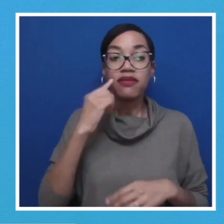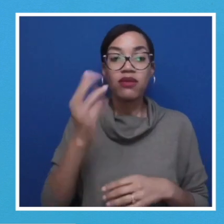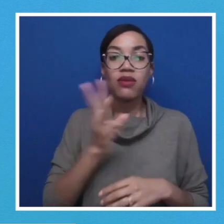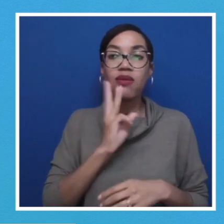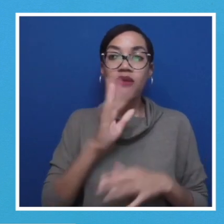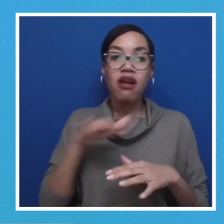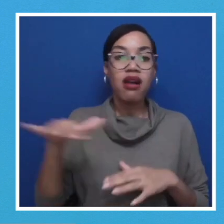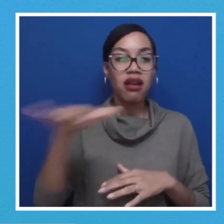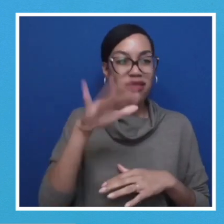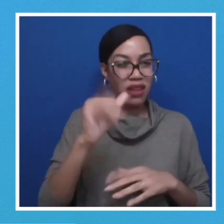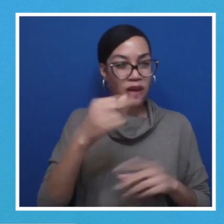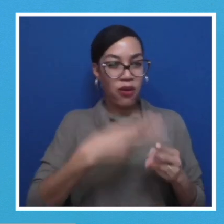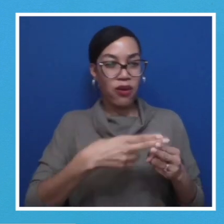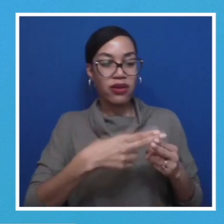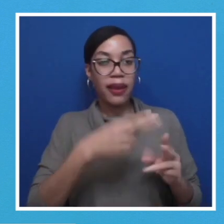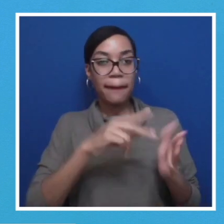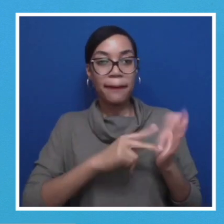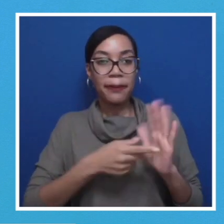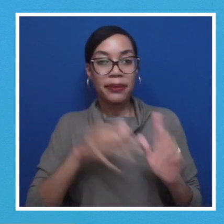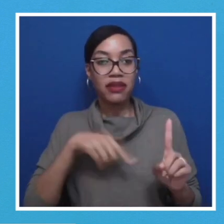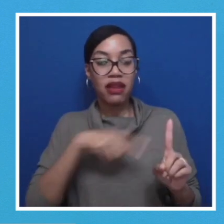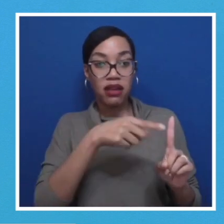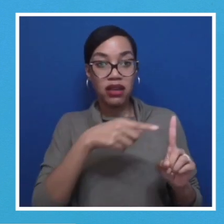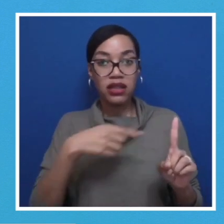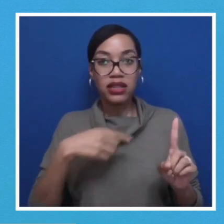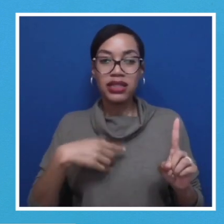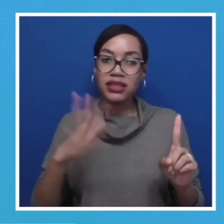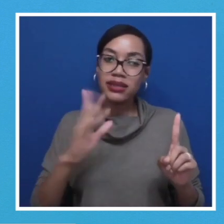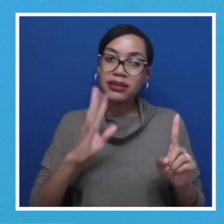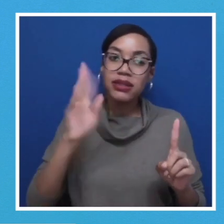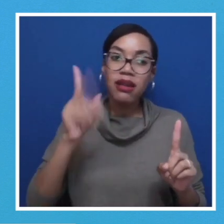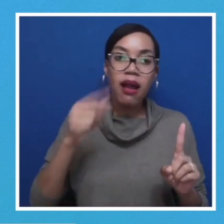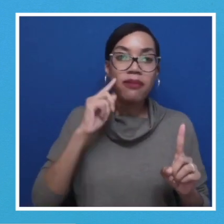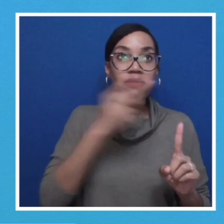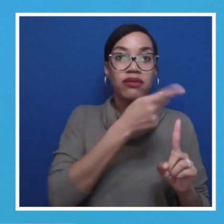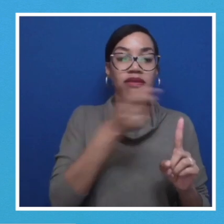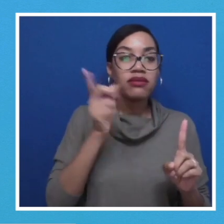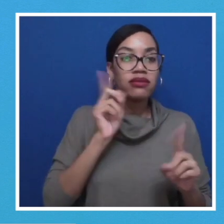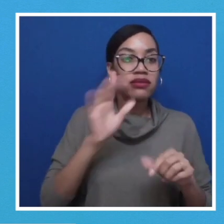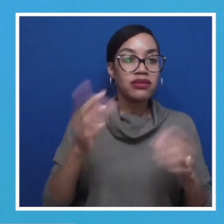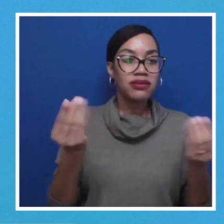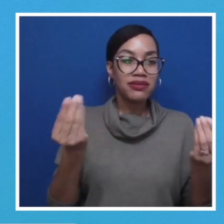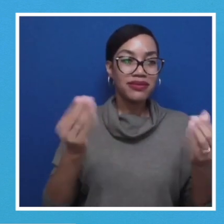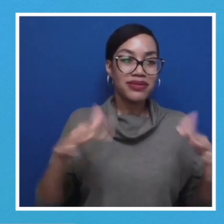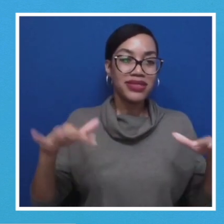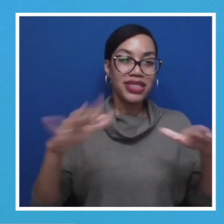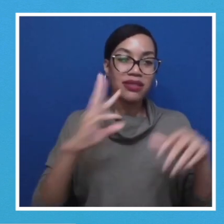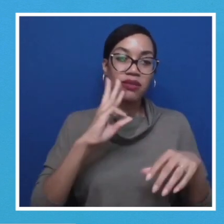means. And it's more than the damage that they're doing to the land. It's what they're doing to us spiritually.